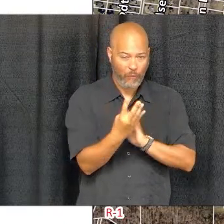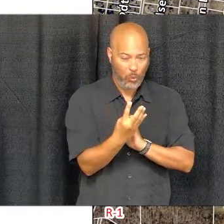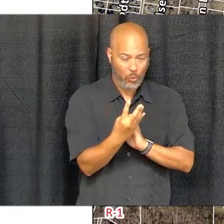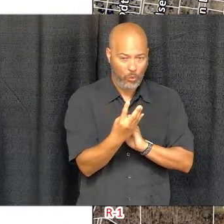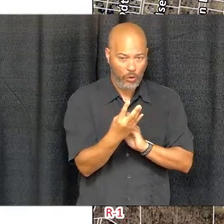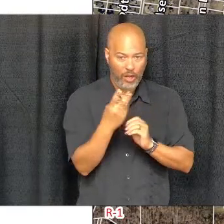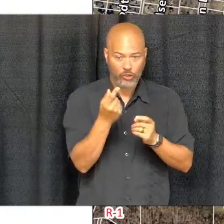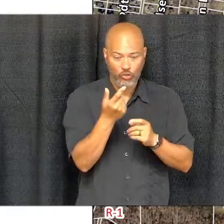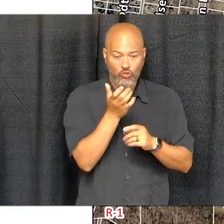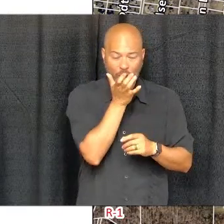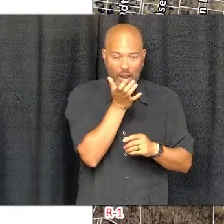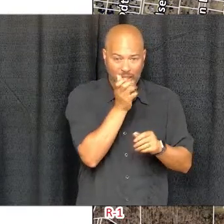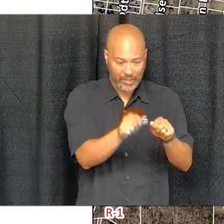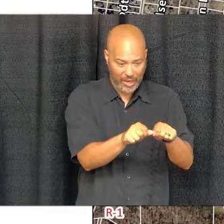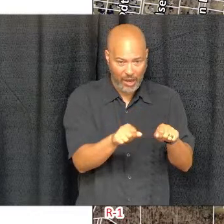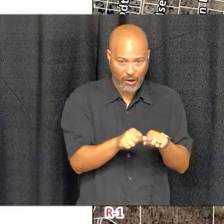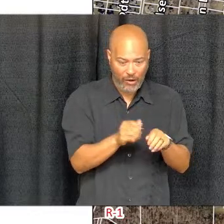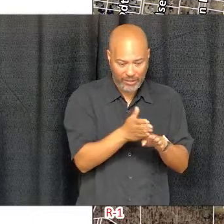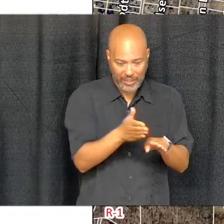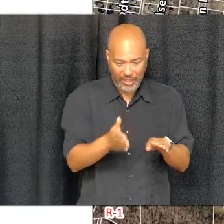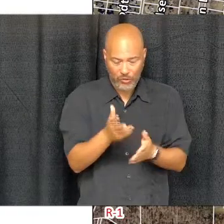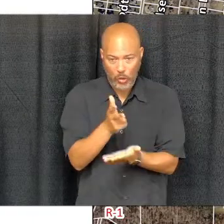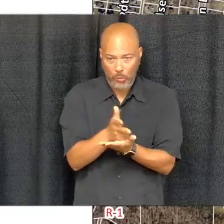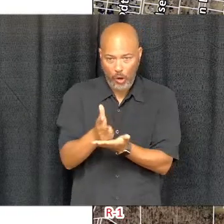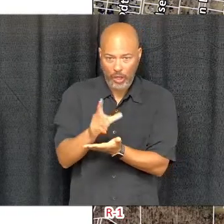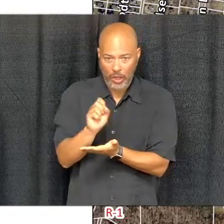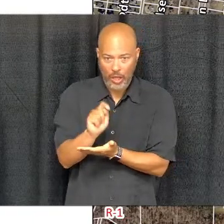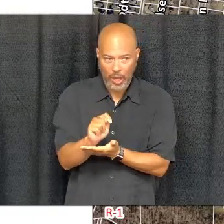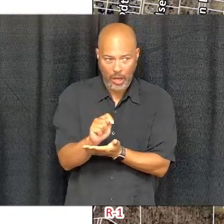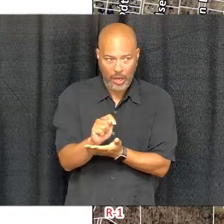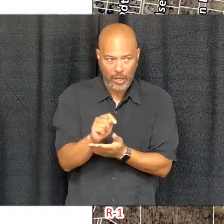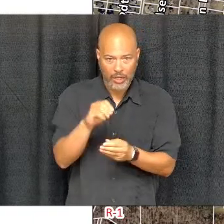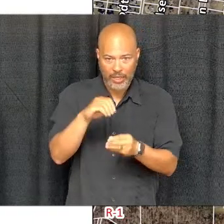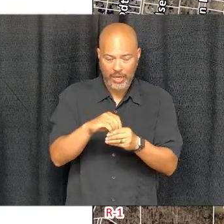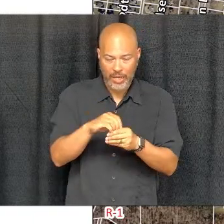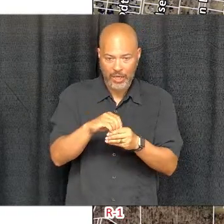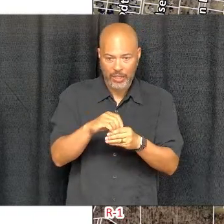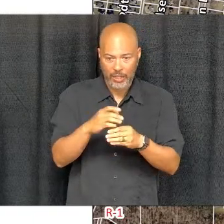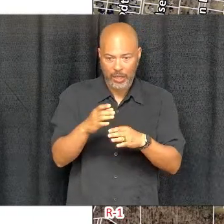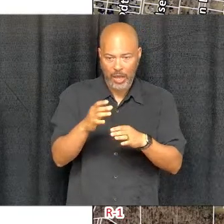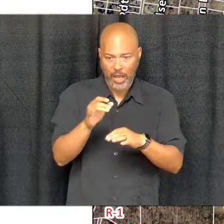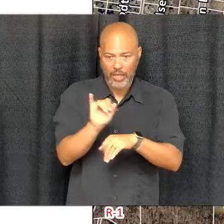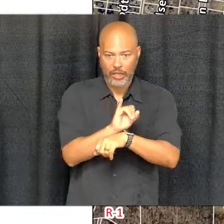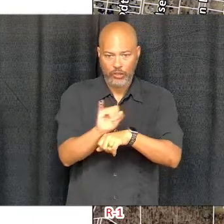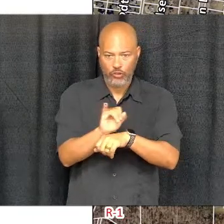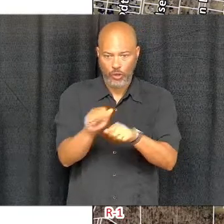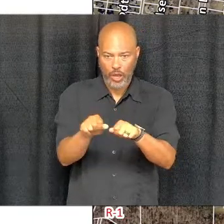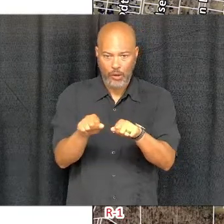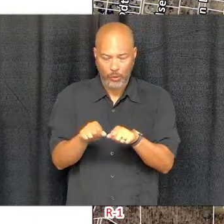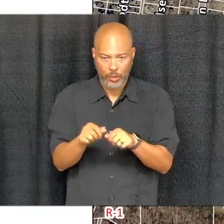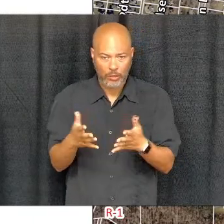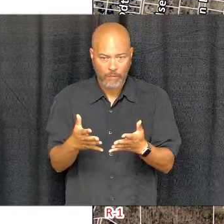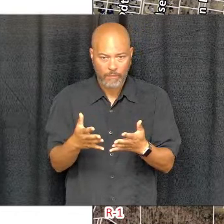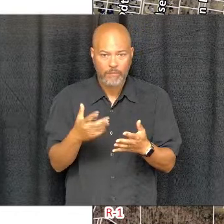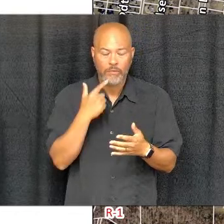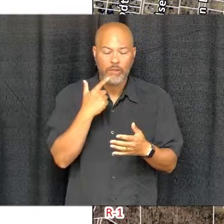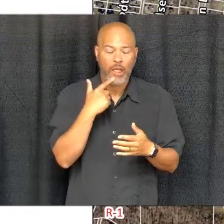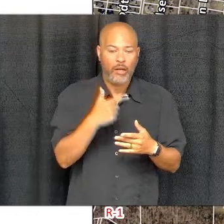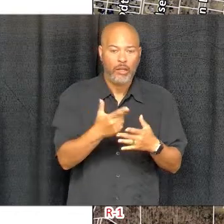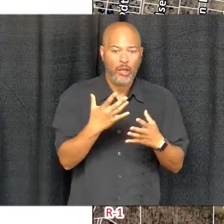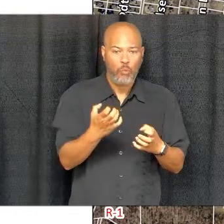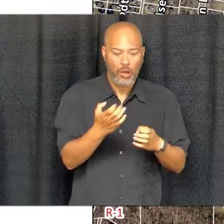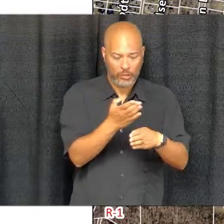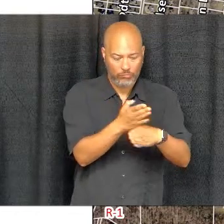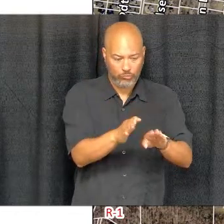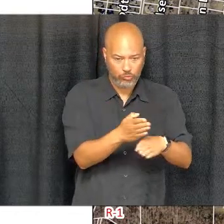It's a grassland area adjacent to a parking lot within an industrial development. The applicant's statement is to